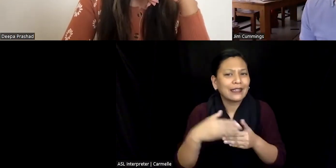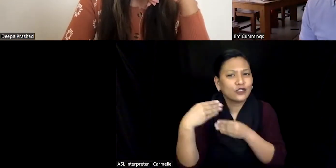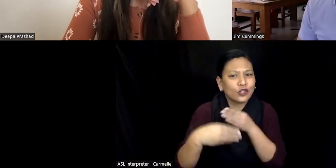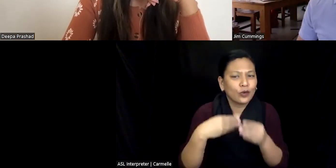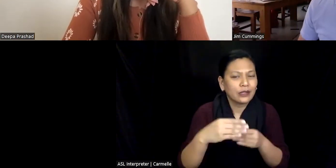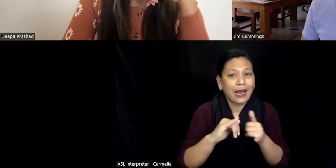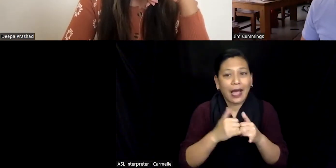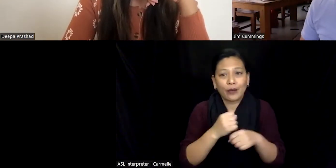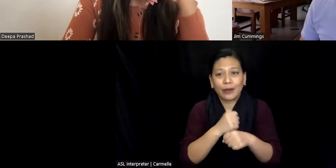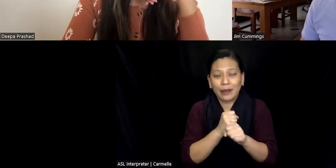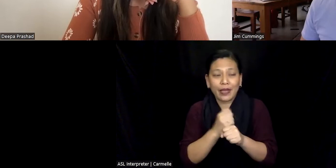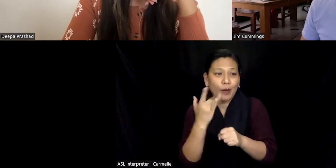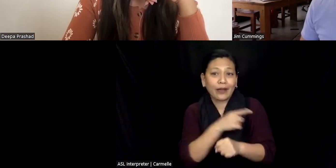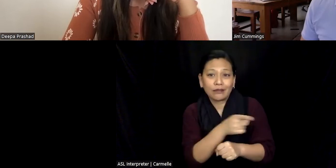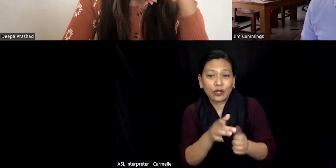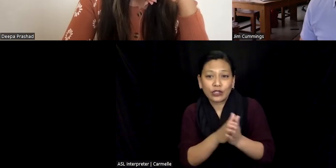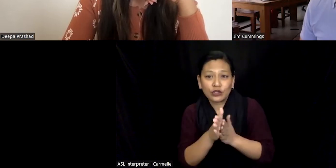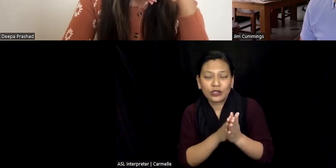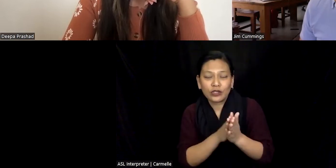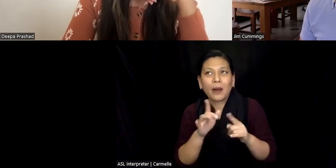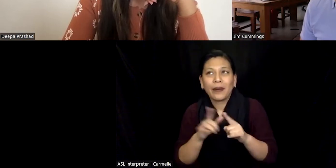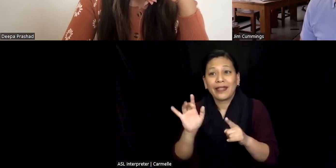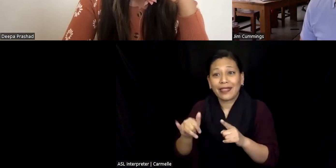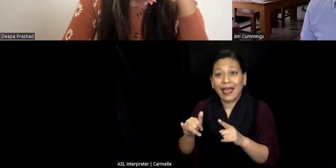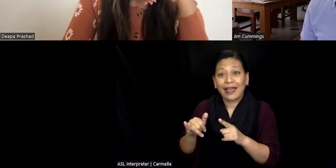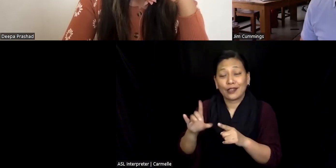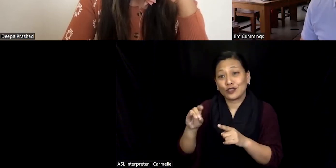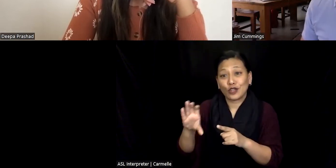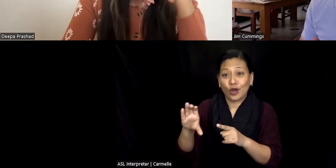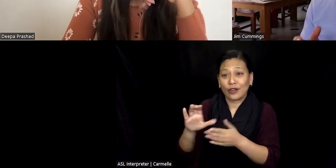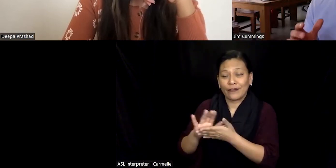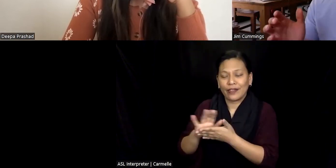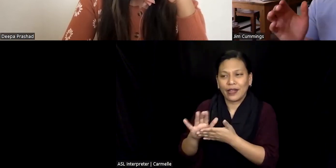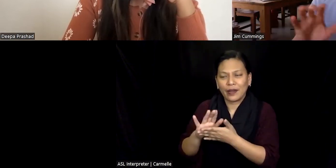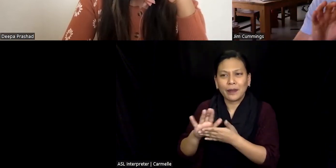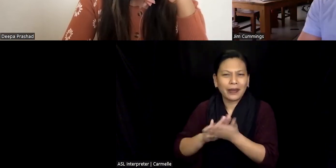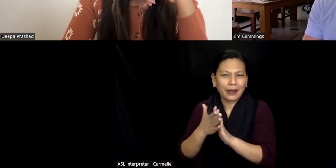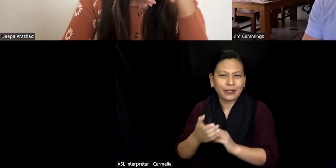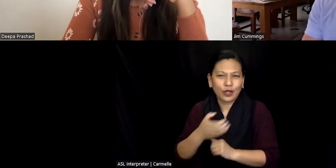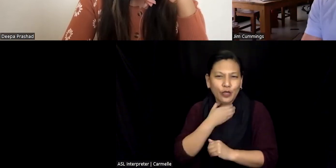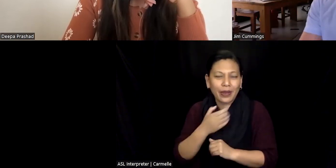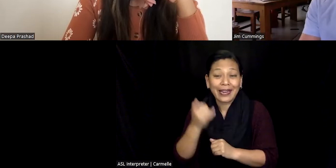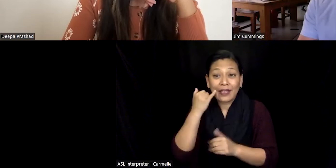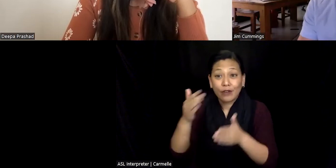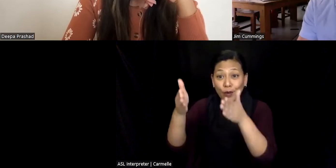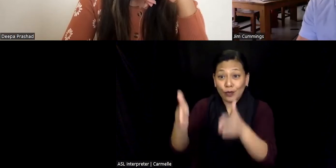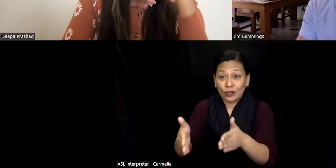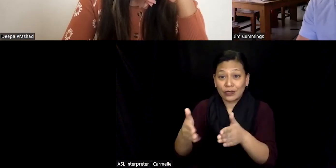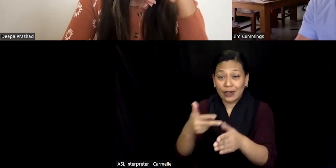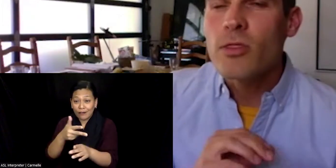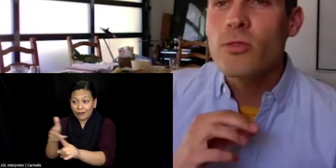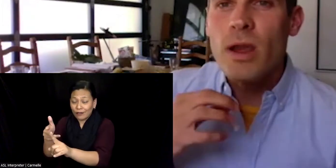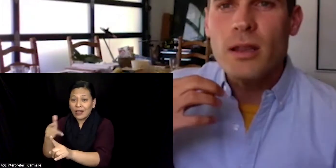of interest. But that becomes a threat almost, where like, if someone is not doing what they need to do, if they're not doing their